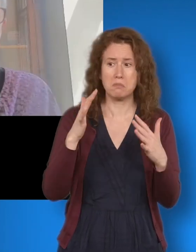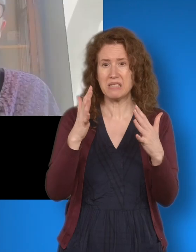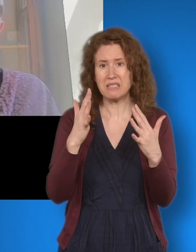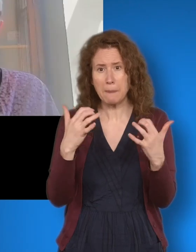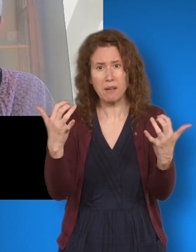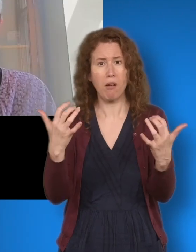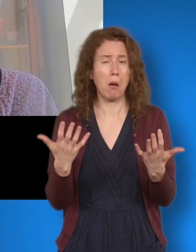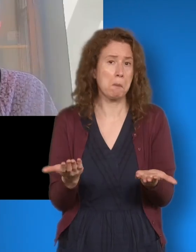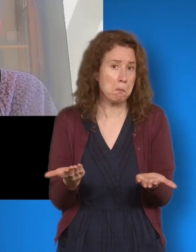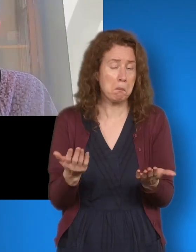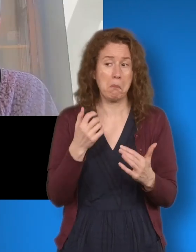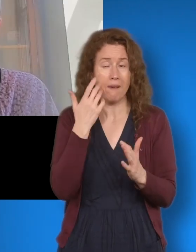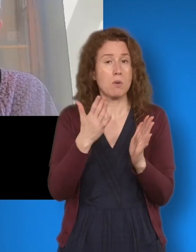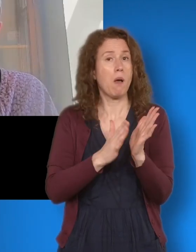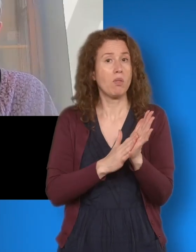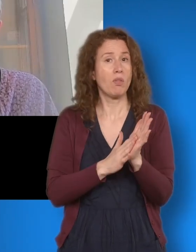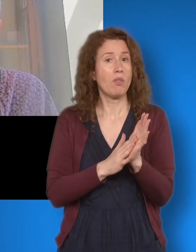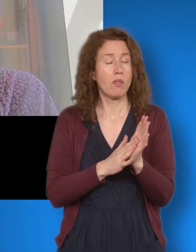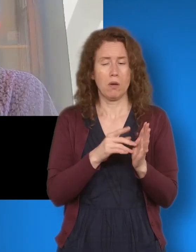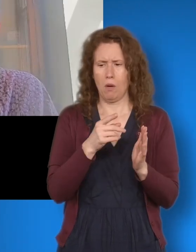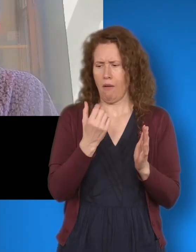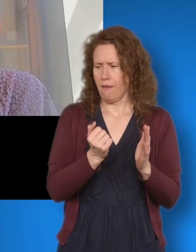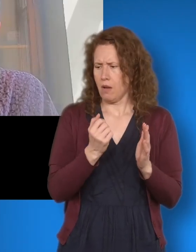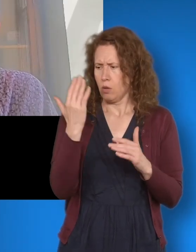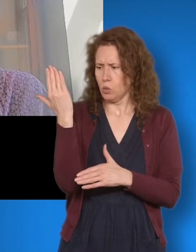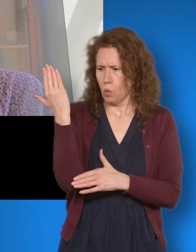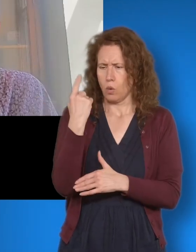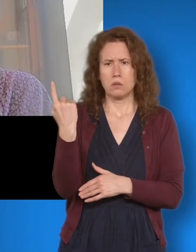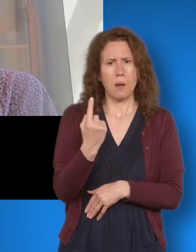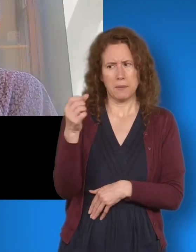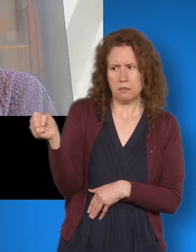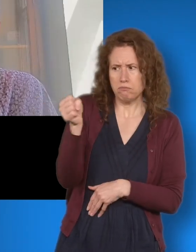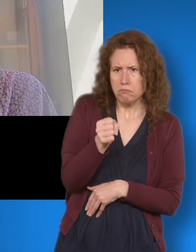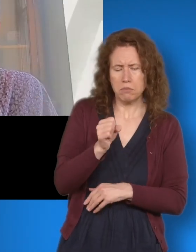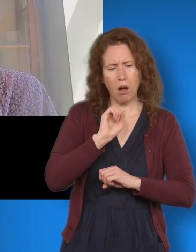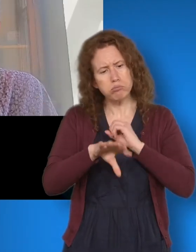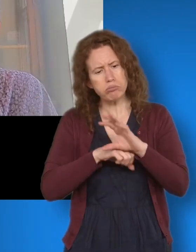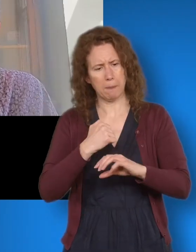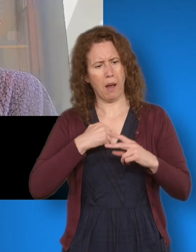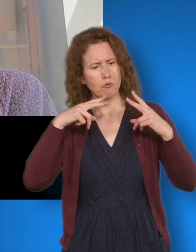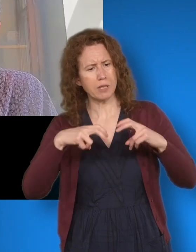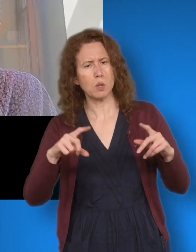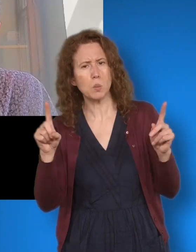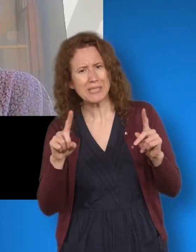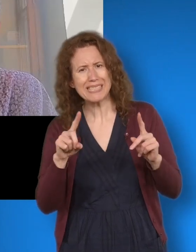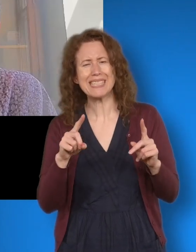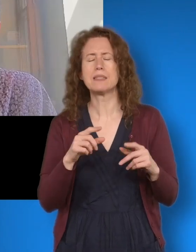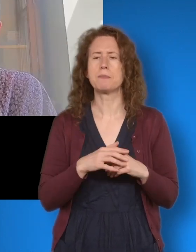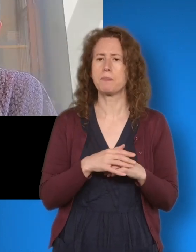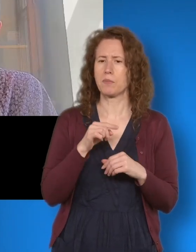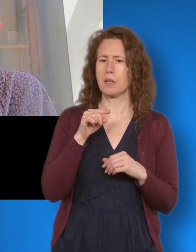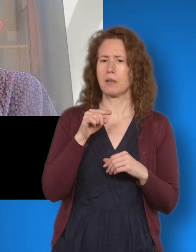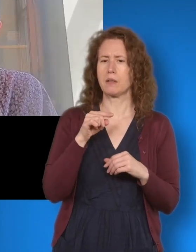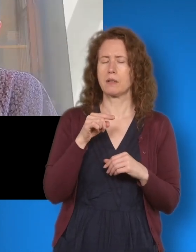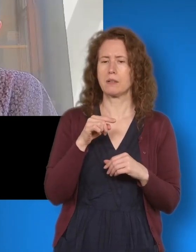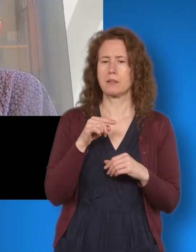seminars every month. We have a talk where someone comes and talks about their research. This is